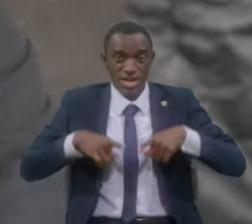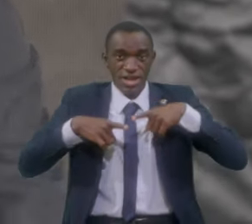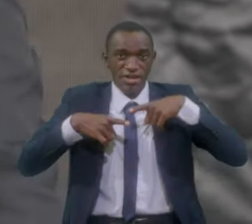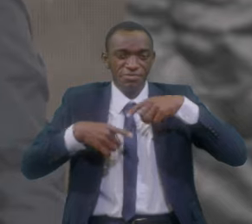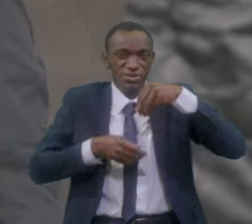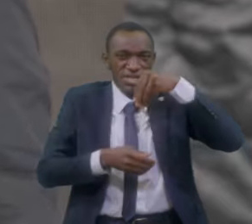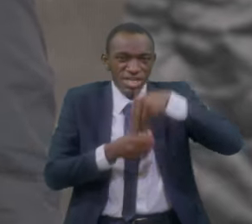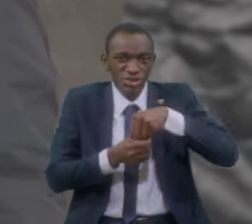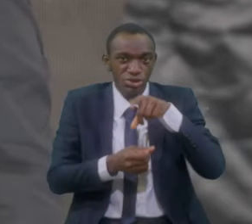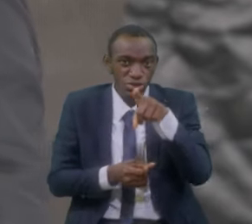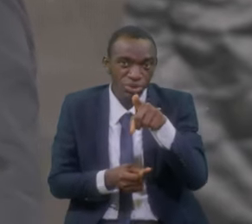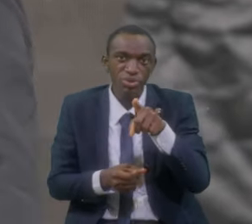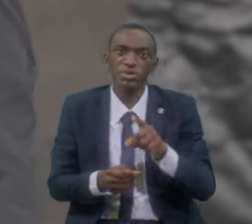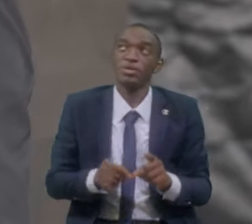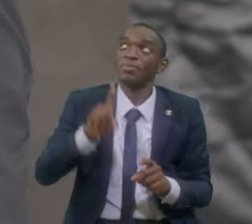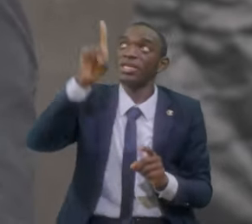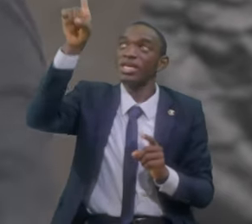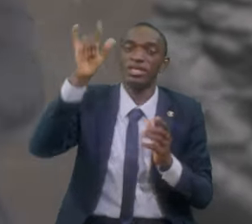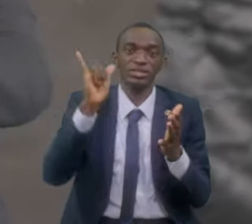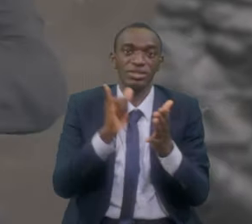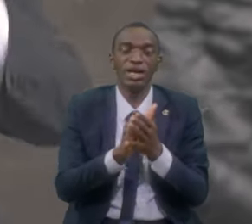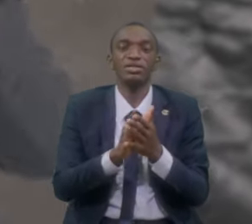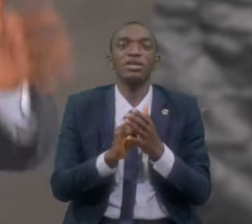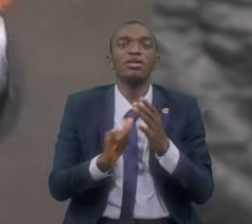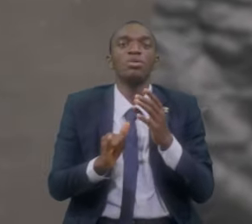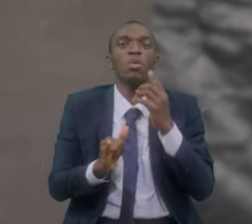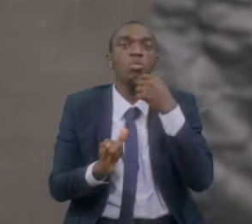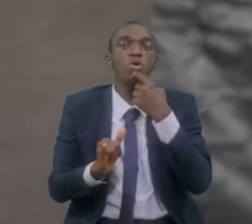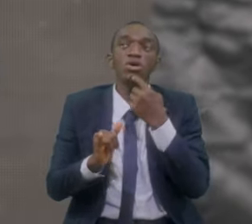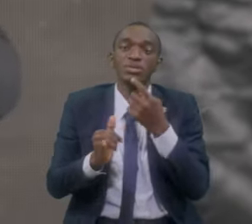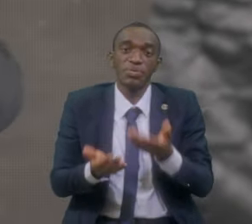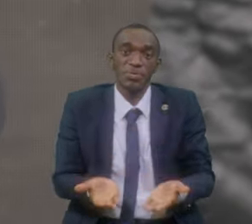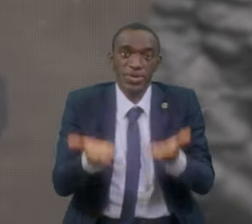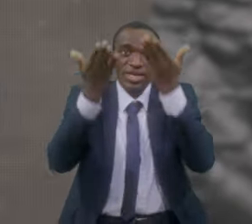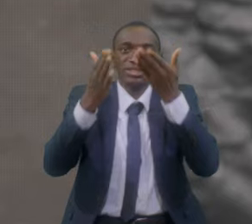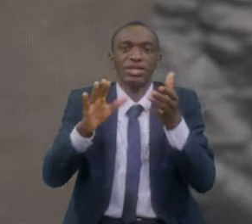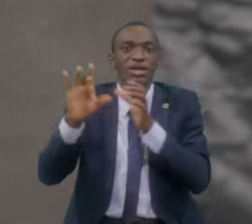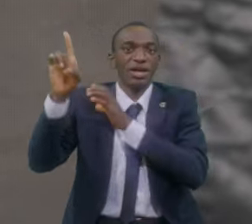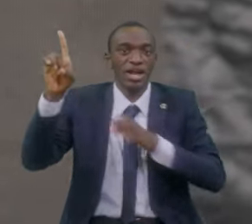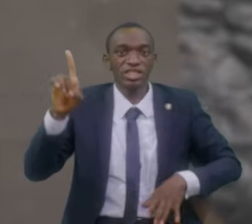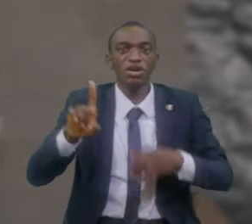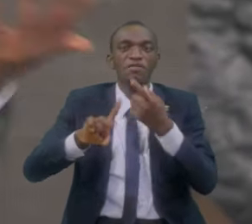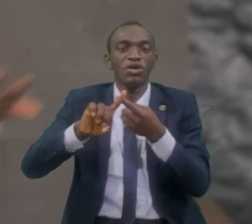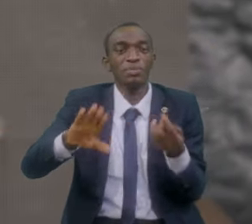dwell in you, he that raised up Christ from the dead shall also